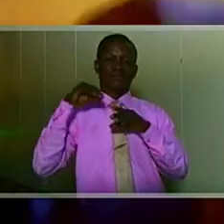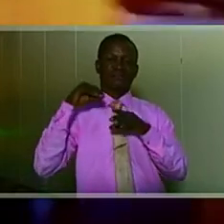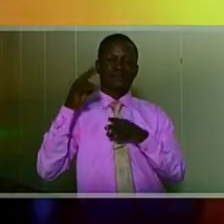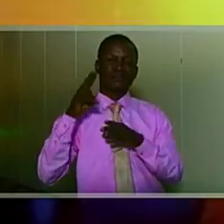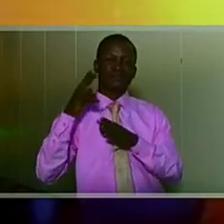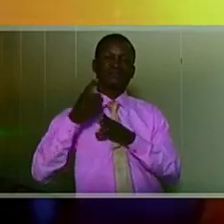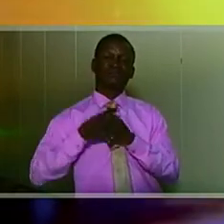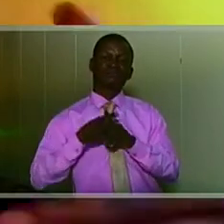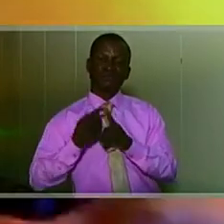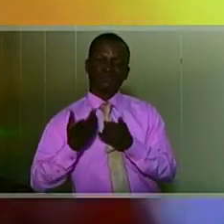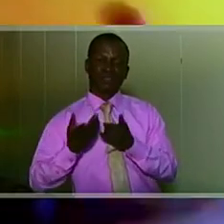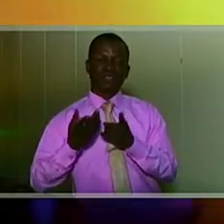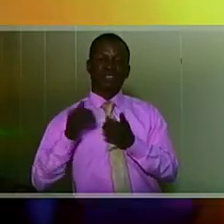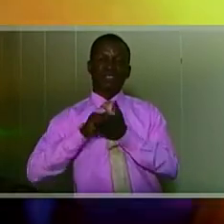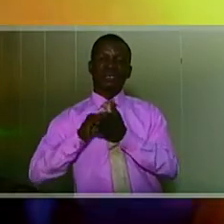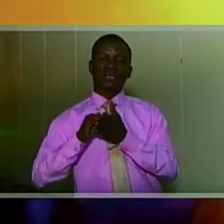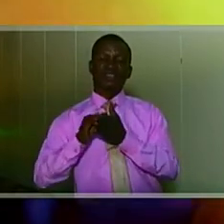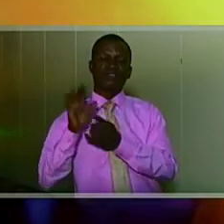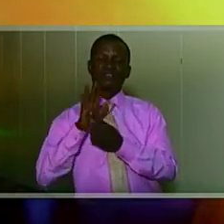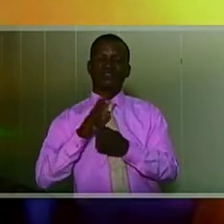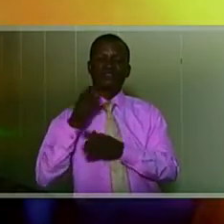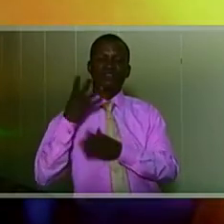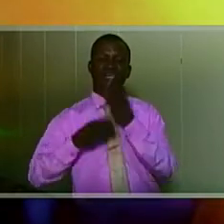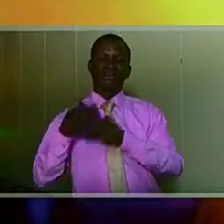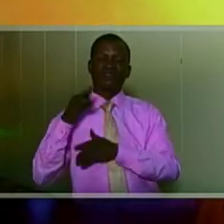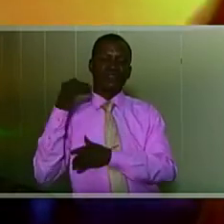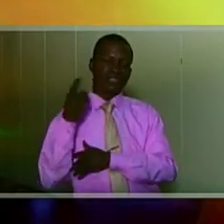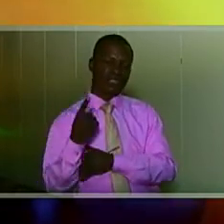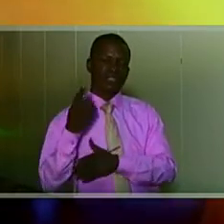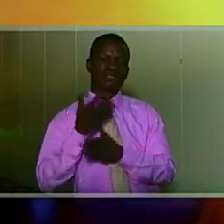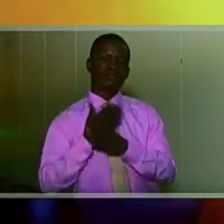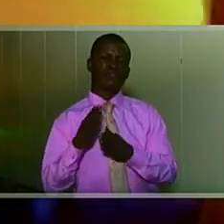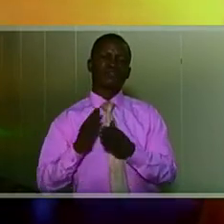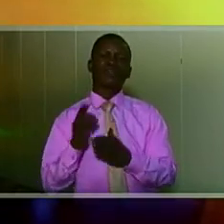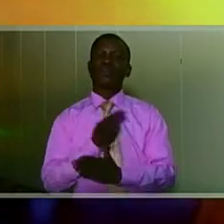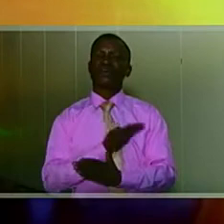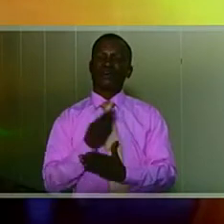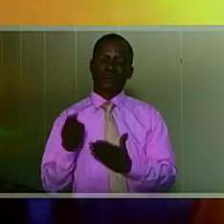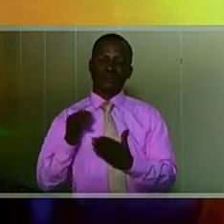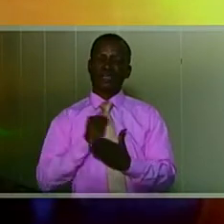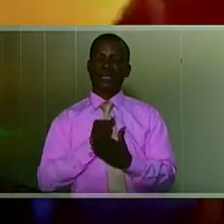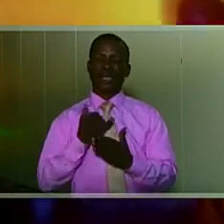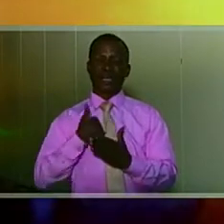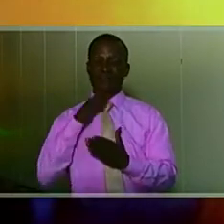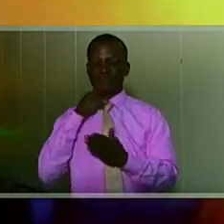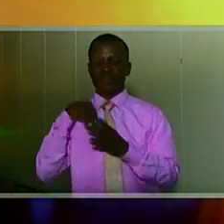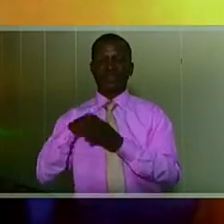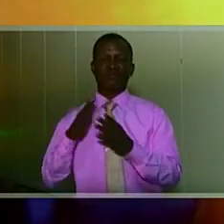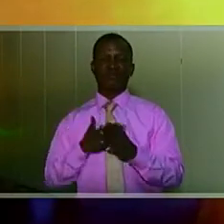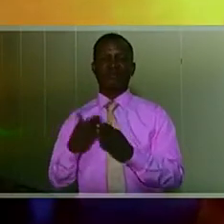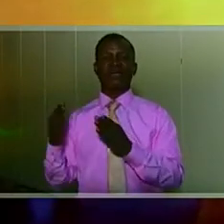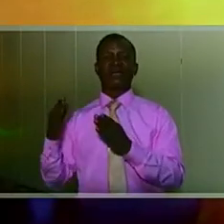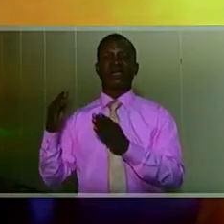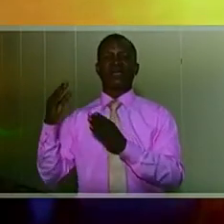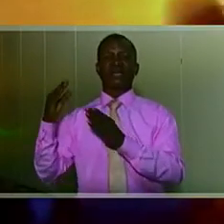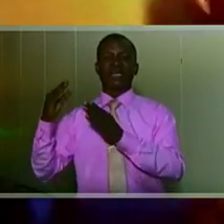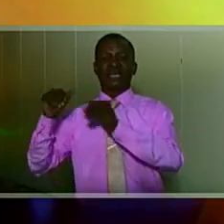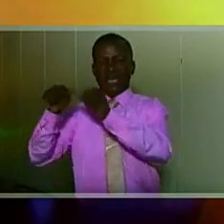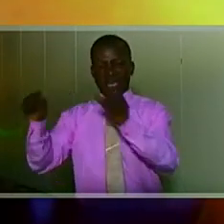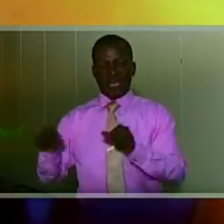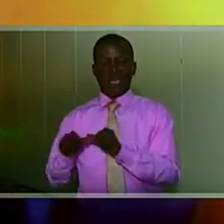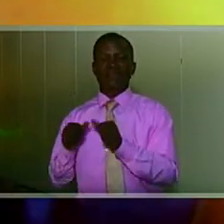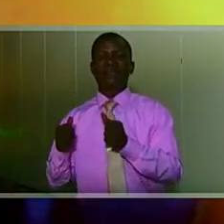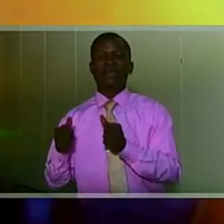recess for 2 months, it's also show part of lack of understanding of the work of the National Legislature. I have been are in my constituency for constituency outreach, which is part of my